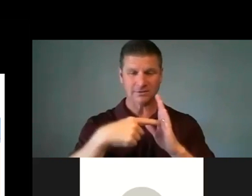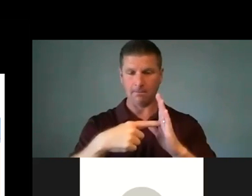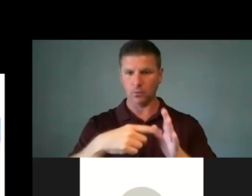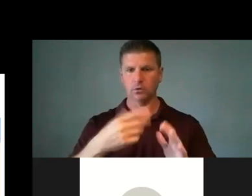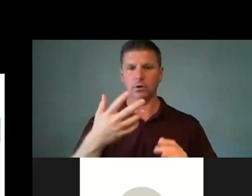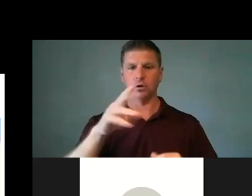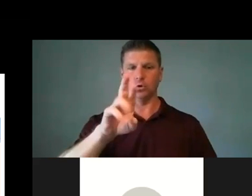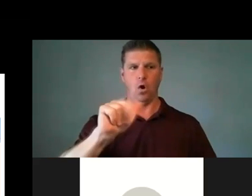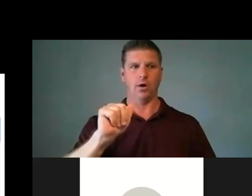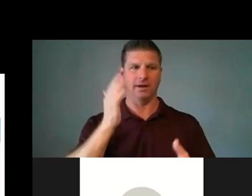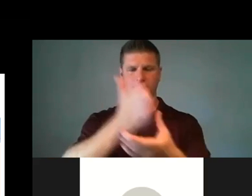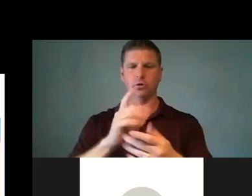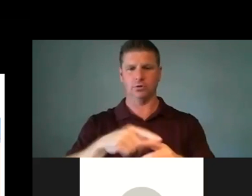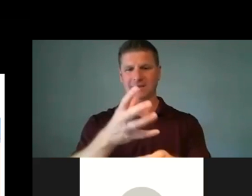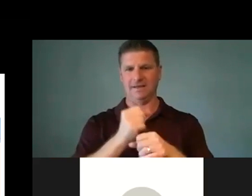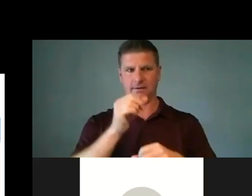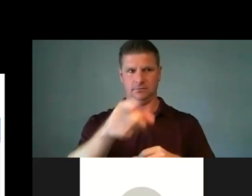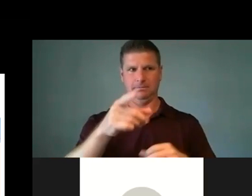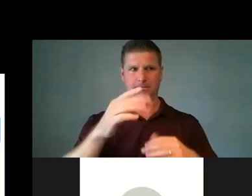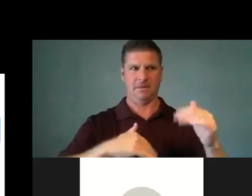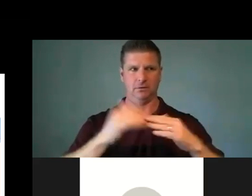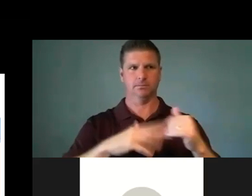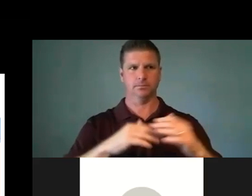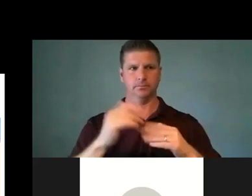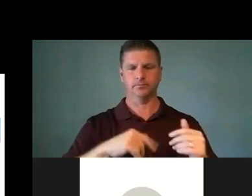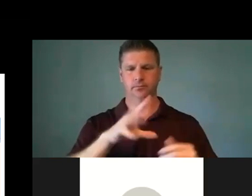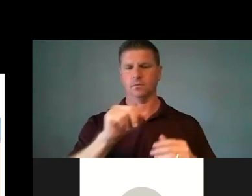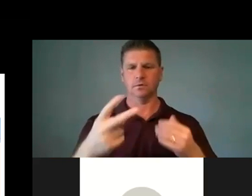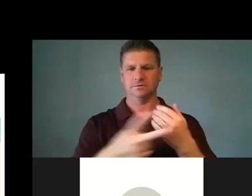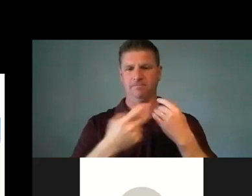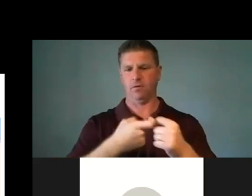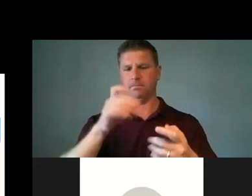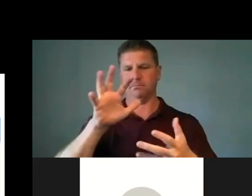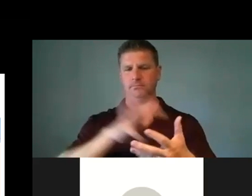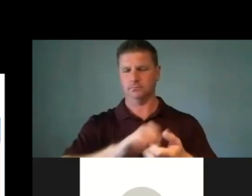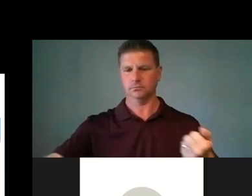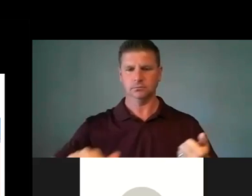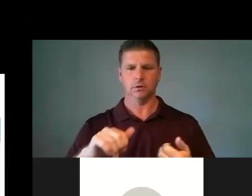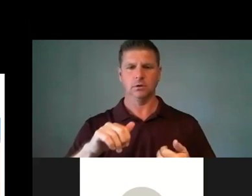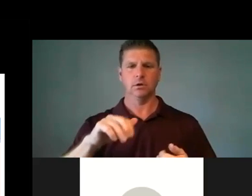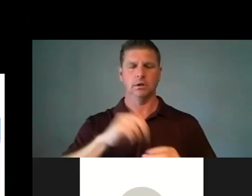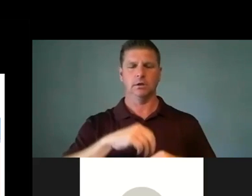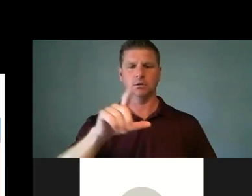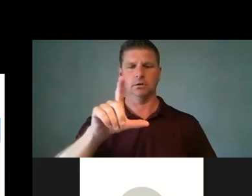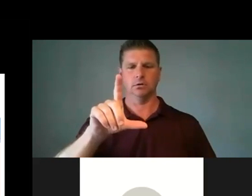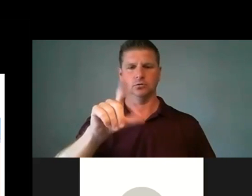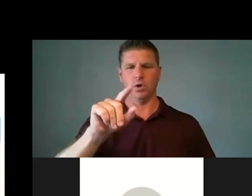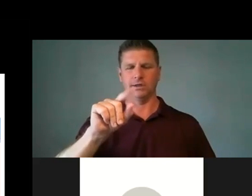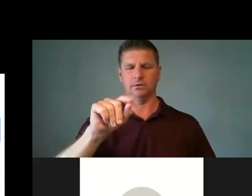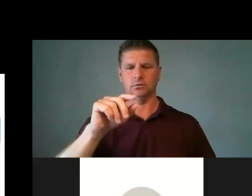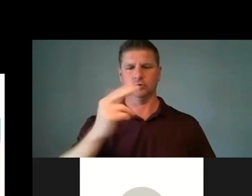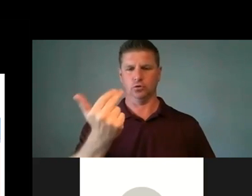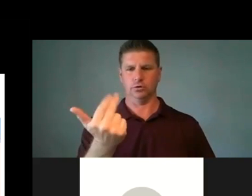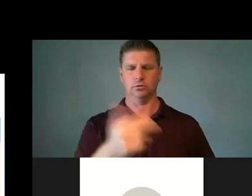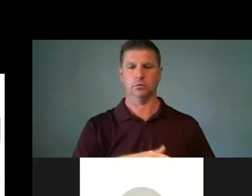when the URA intervened to acquire this building and save it from the wrecking ball back in 2013.